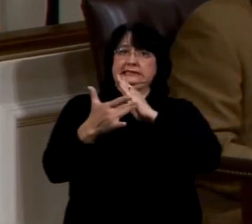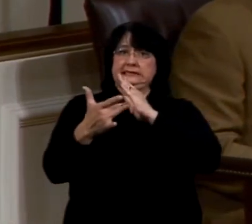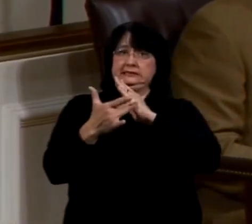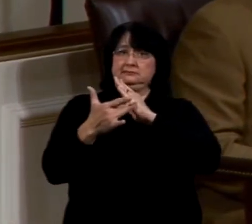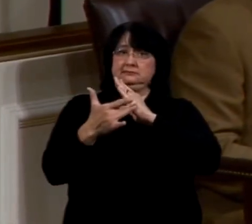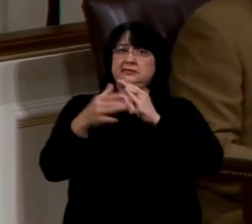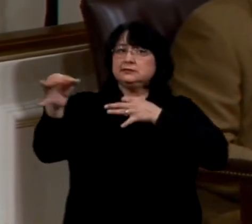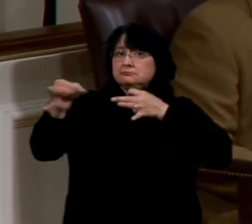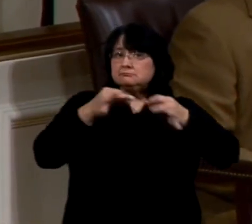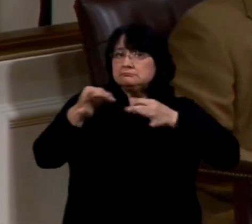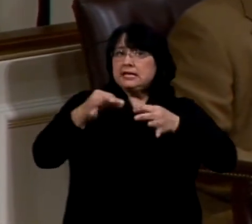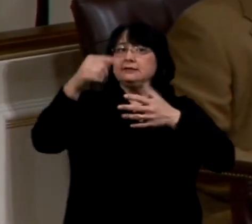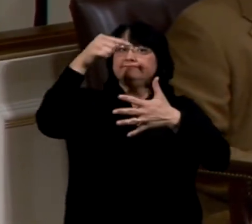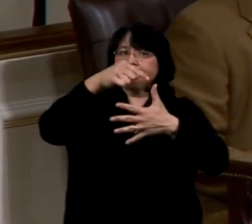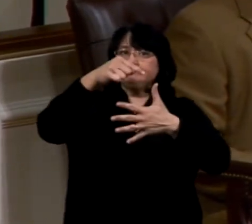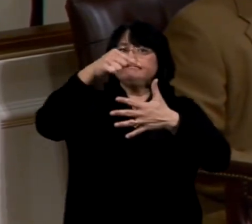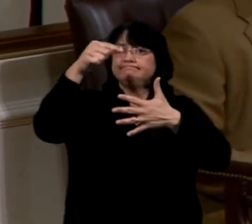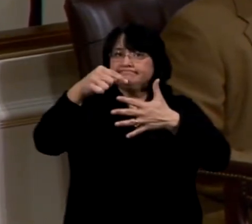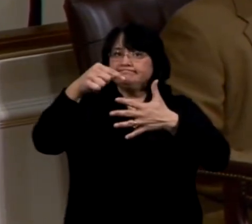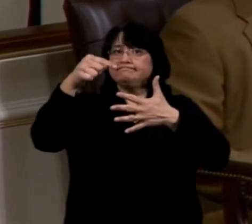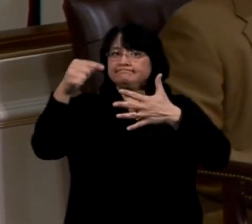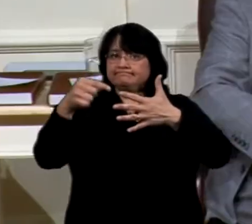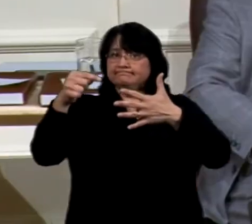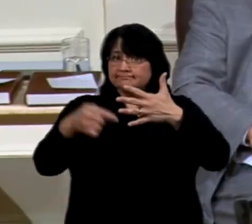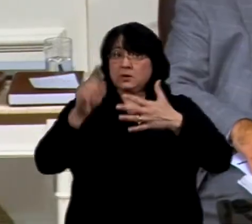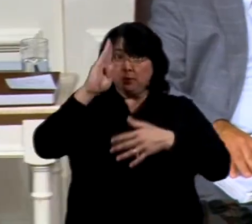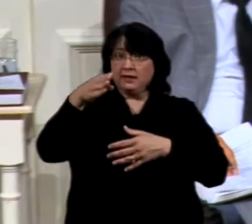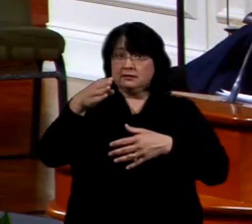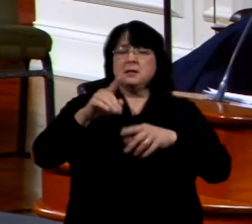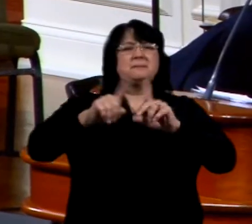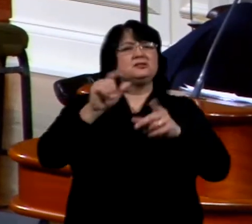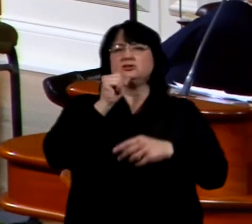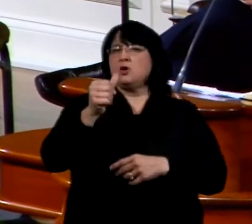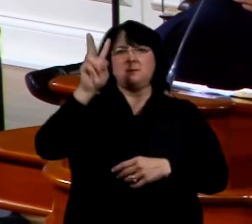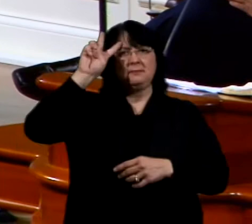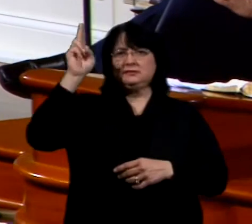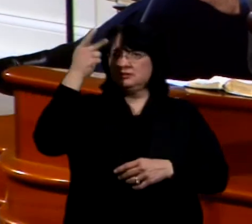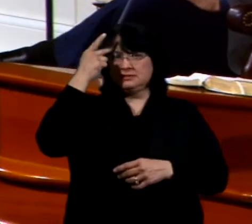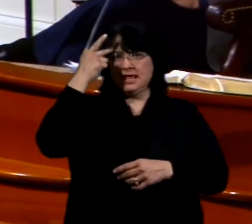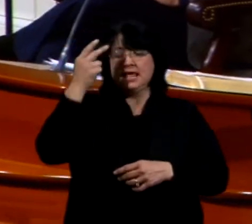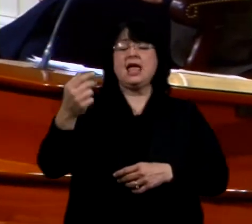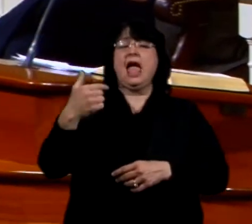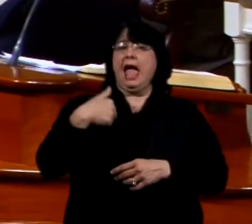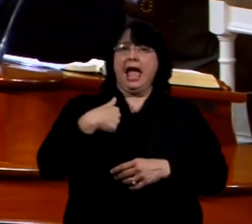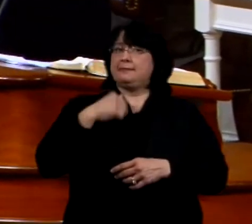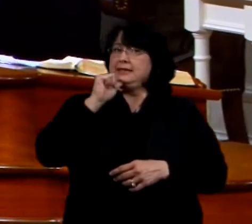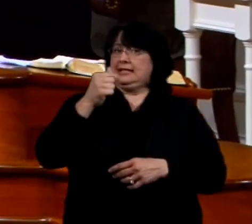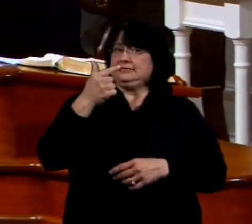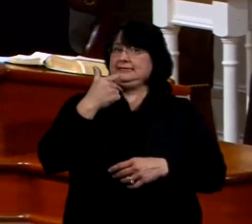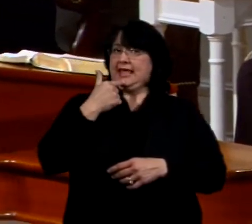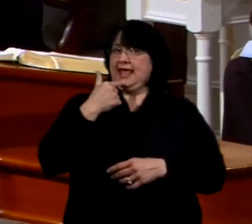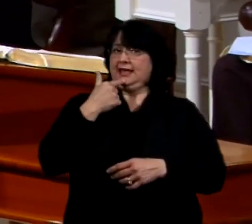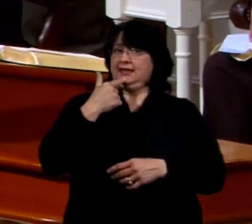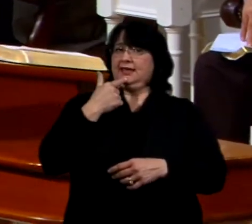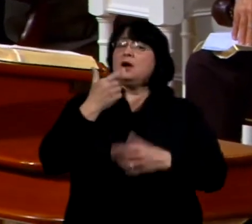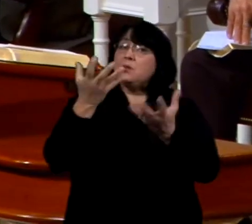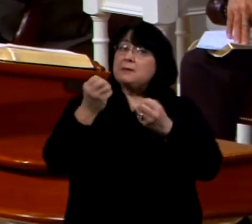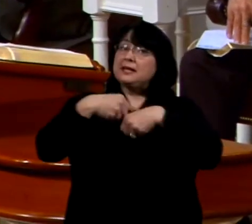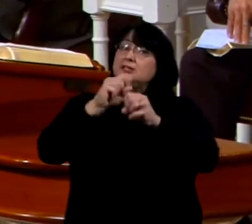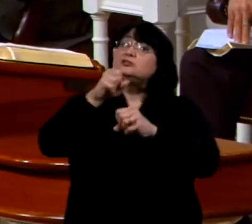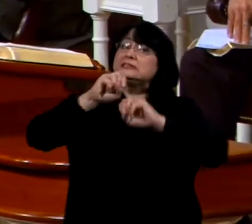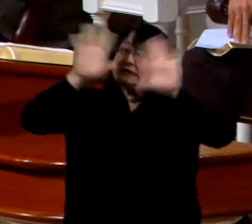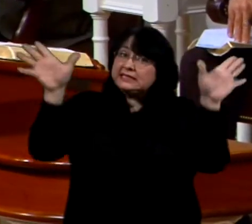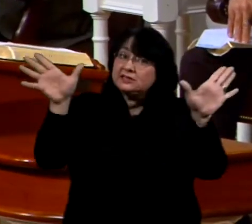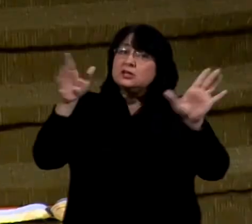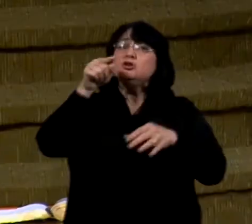you step by step. But please don't misunderstand that in no way am I saying, and I want to make clear, you